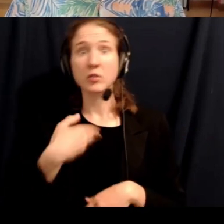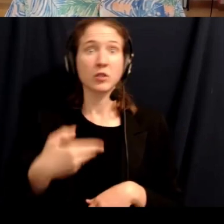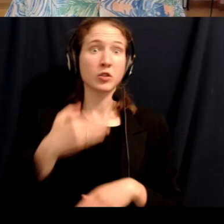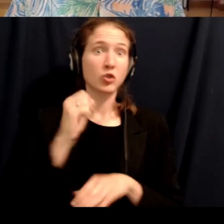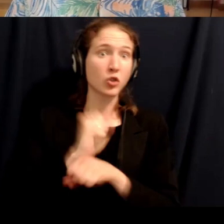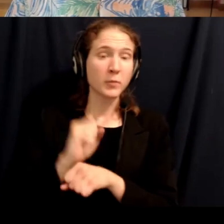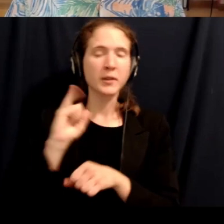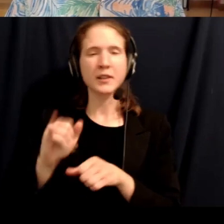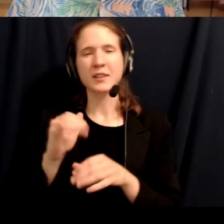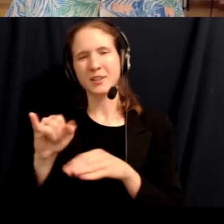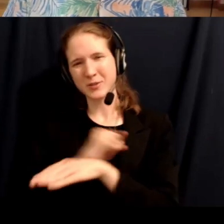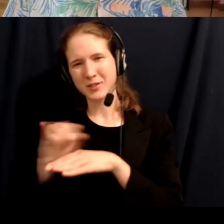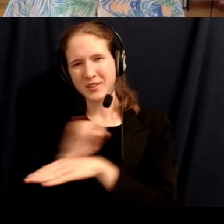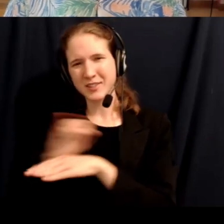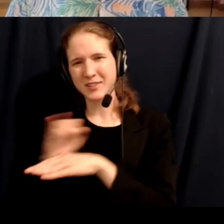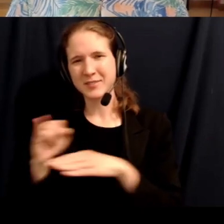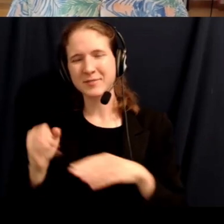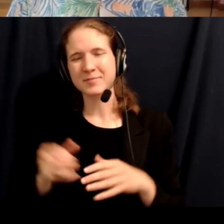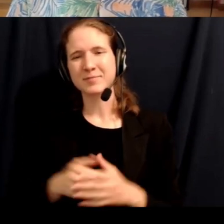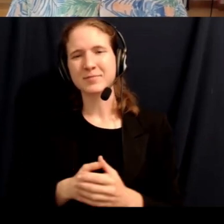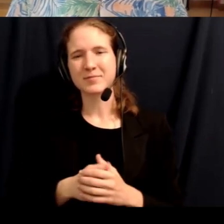industry. sure. Um,